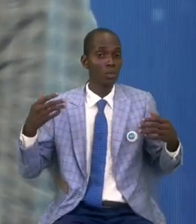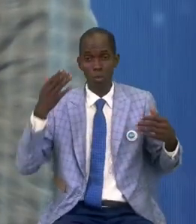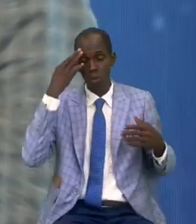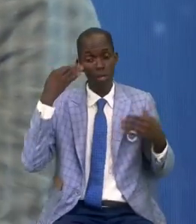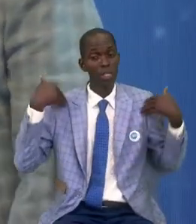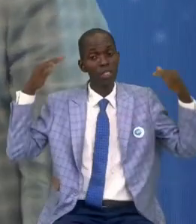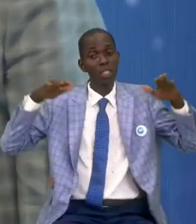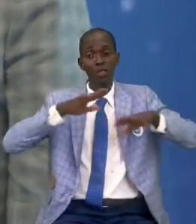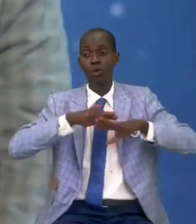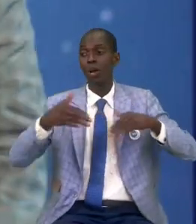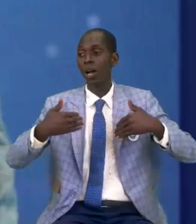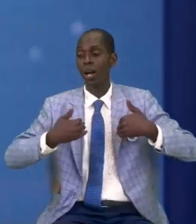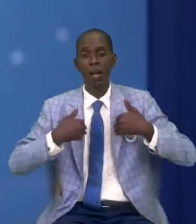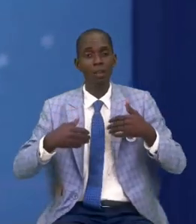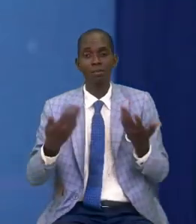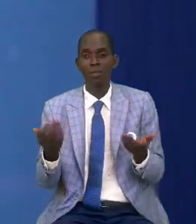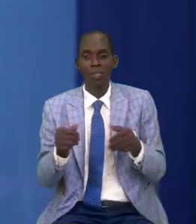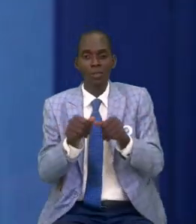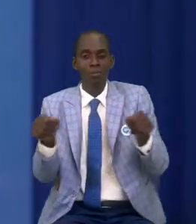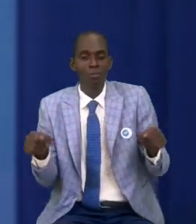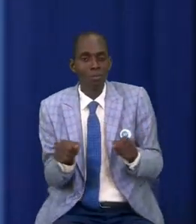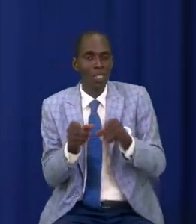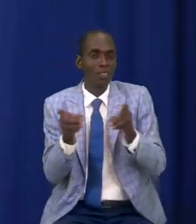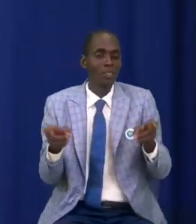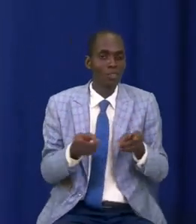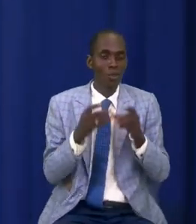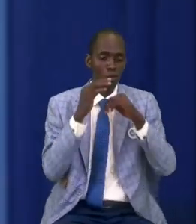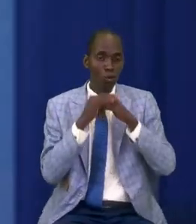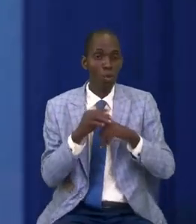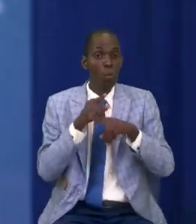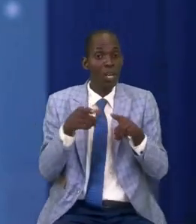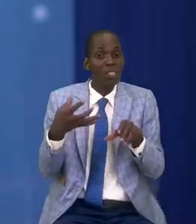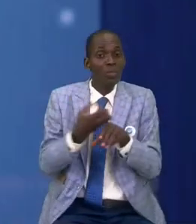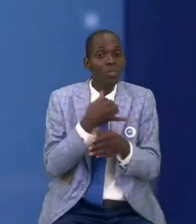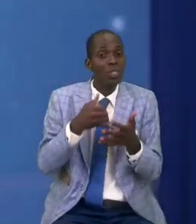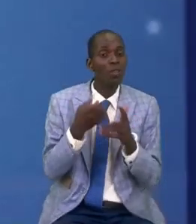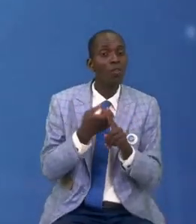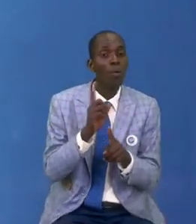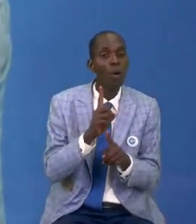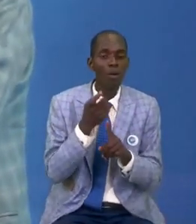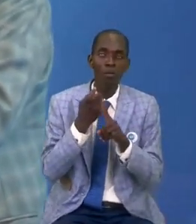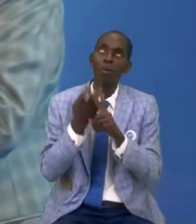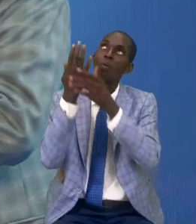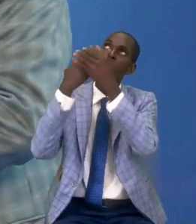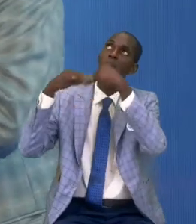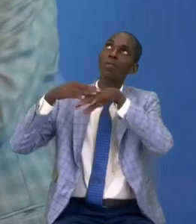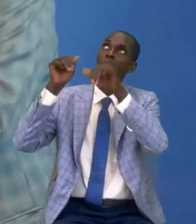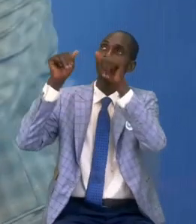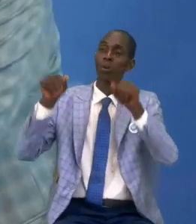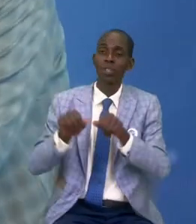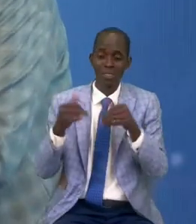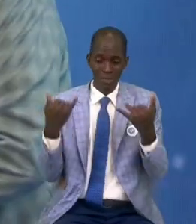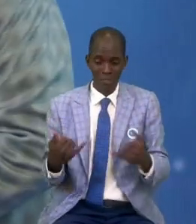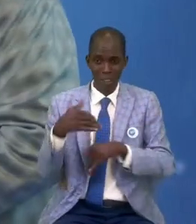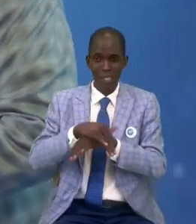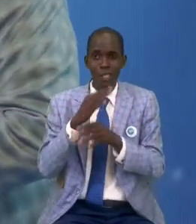the altar of heaven. Upon your life tonight, something good, something great, something irreversible and something powerful is